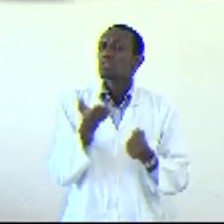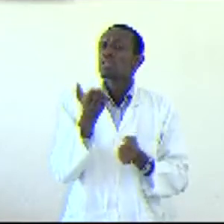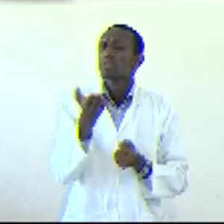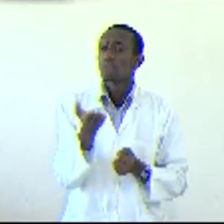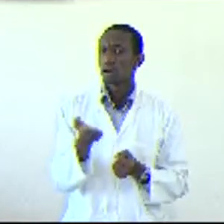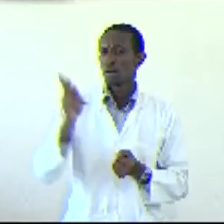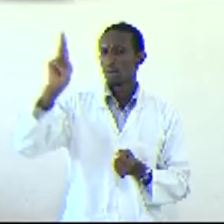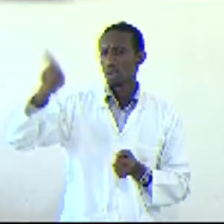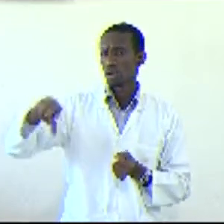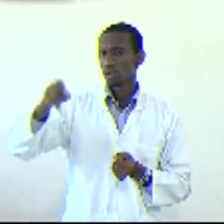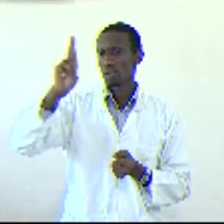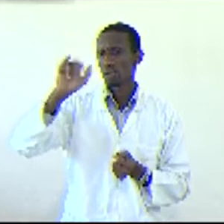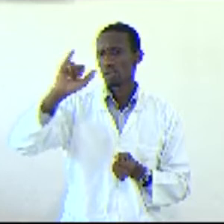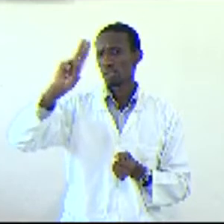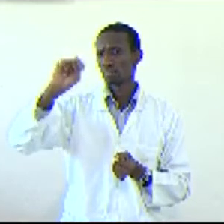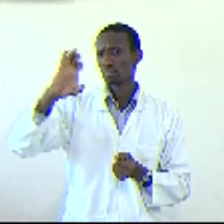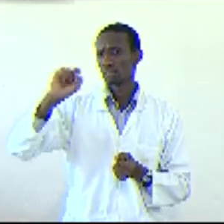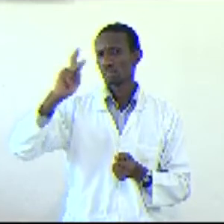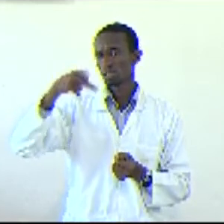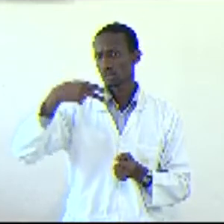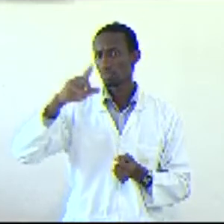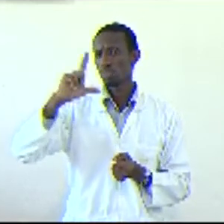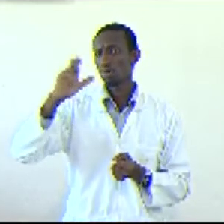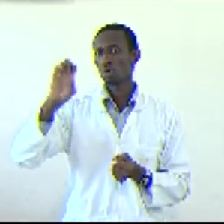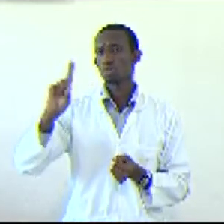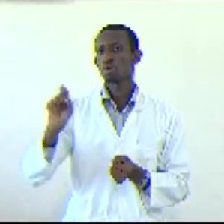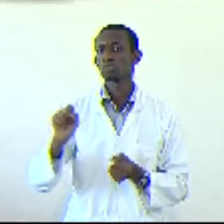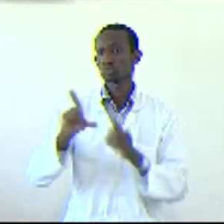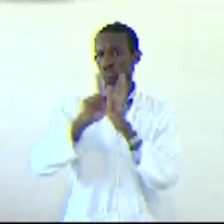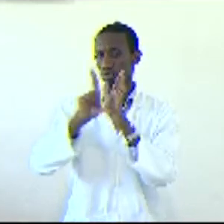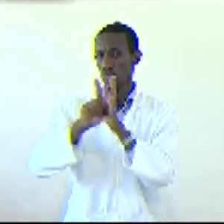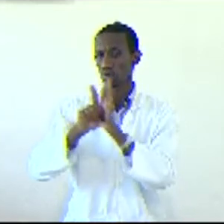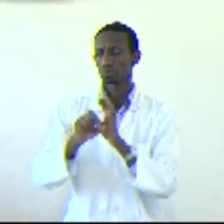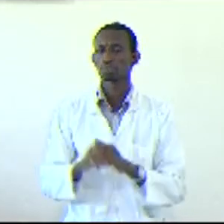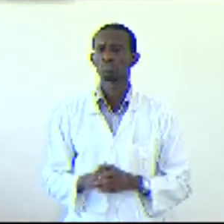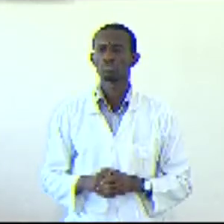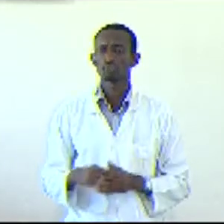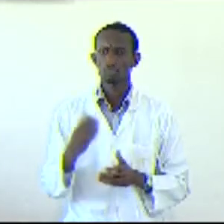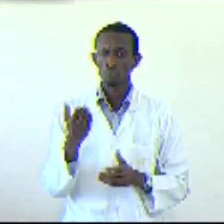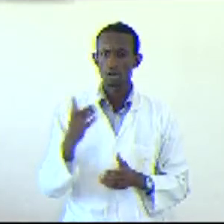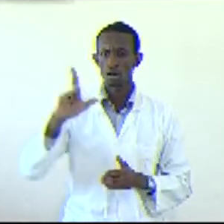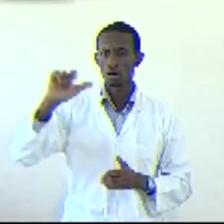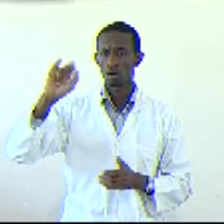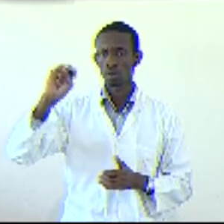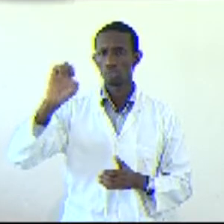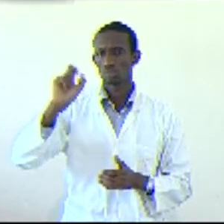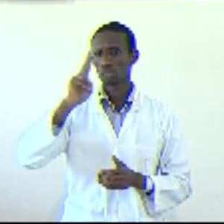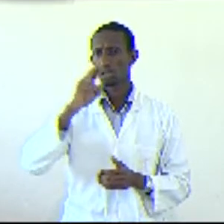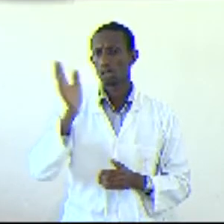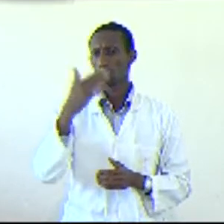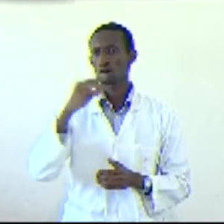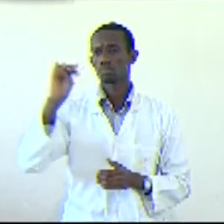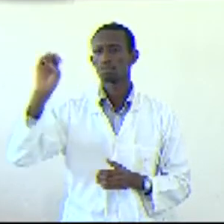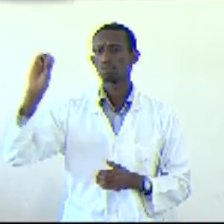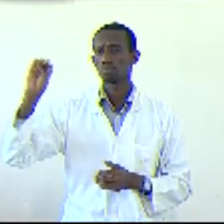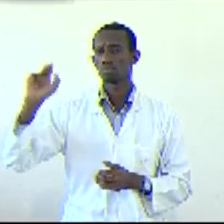law of linear momentum or momentum state that in a system made out of objects that react, so that